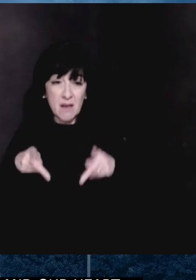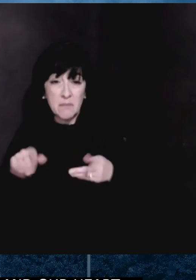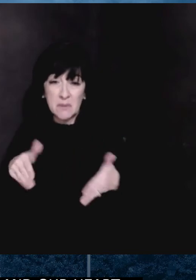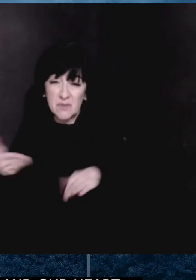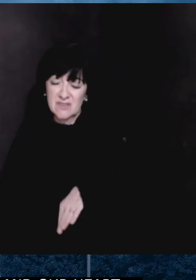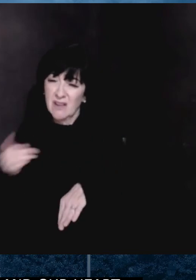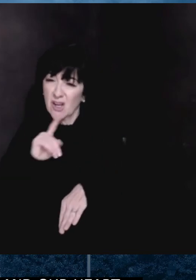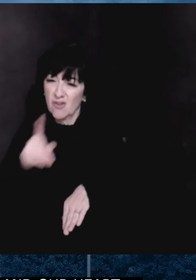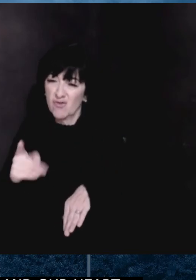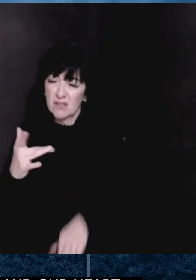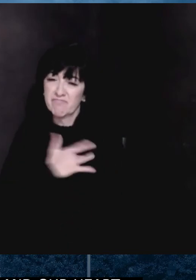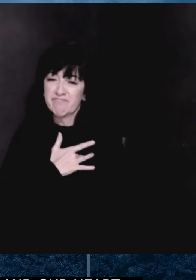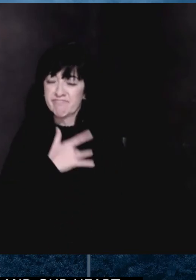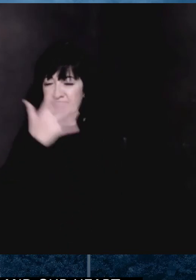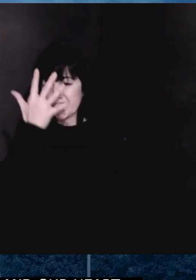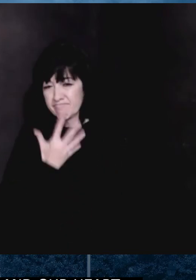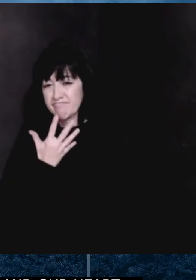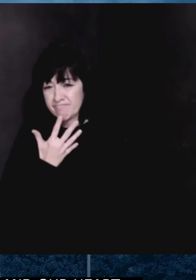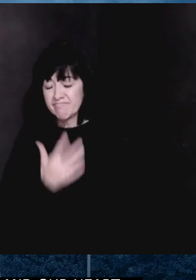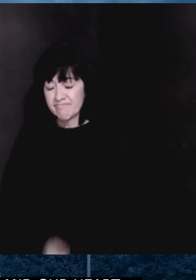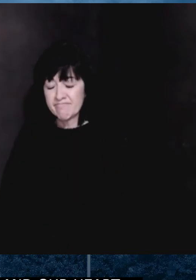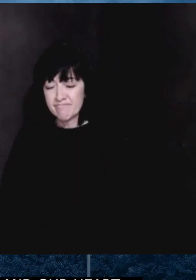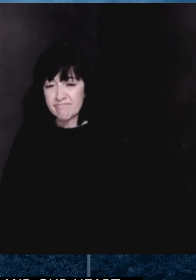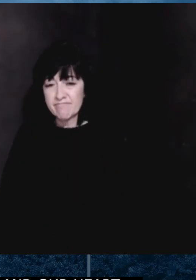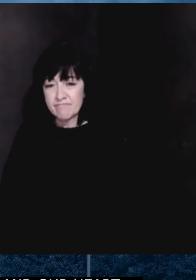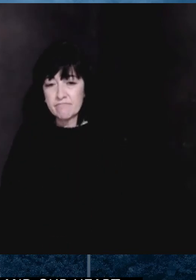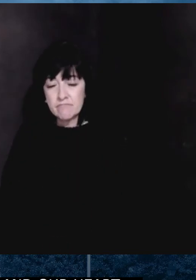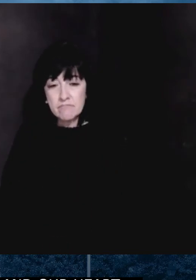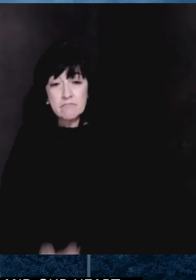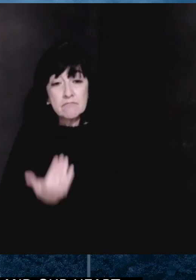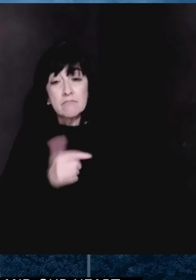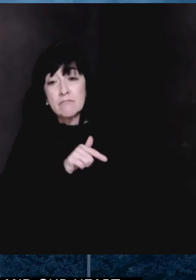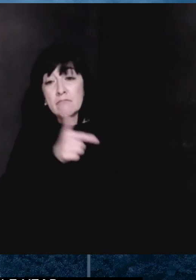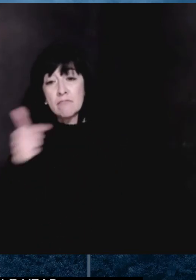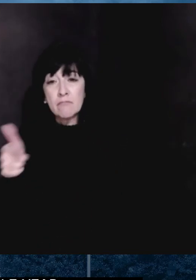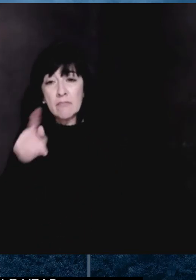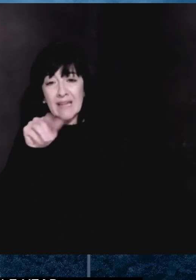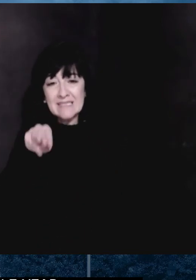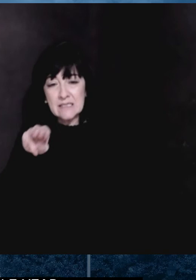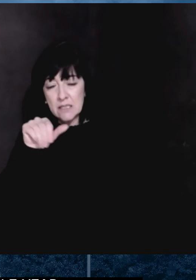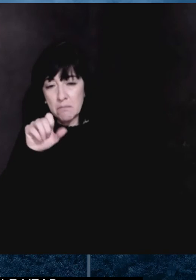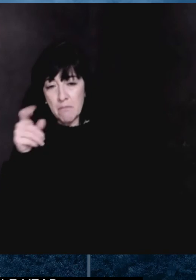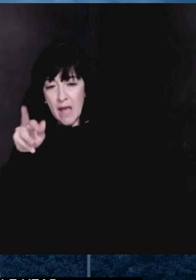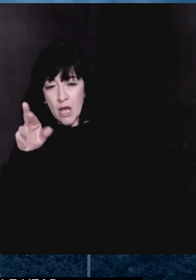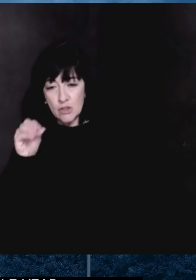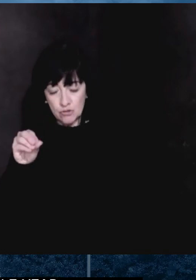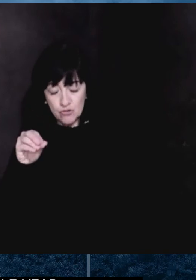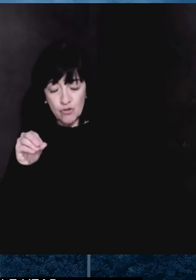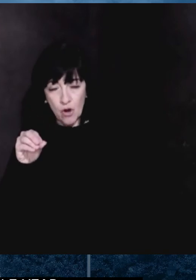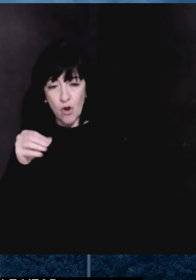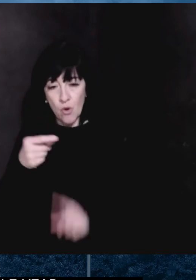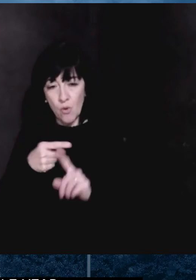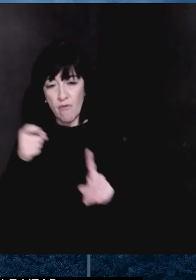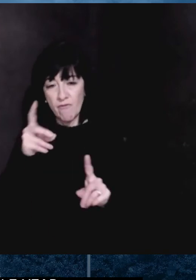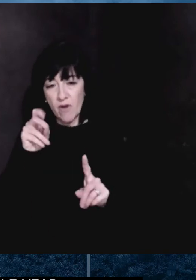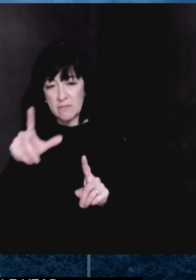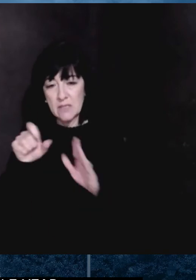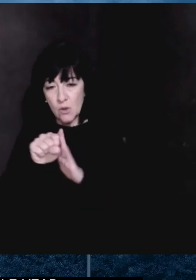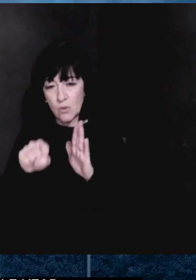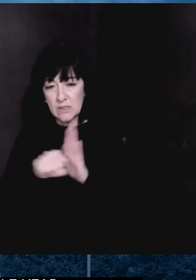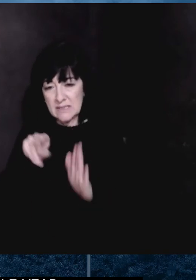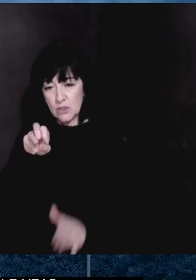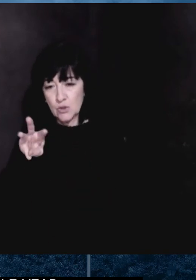All right, last we'll go to Tim Mastro and Noah Zucker from Delaware State News. First, we'll go to